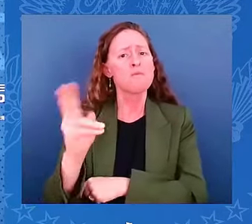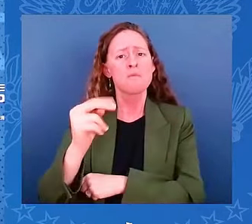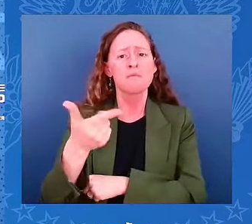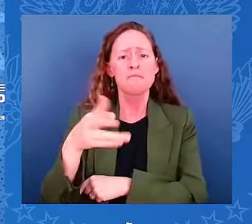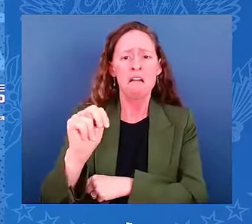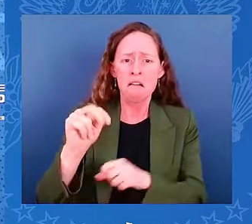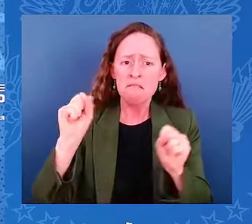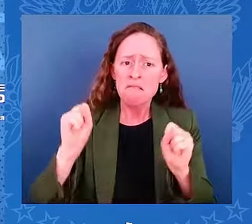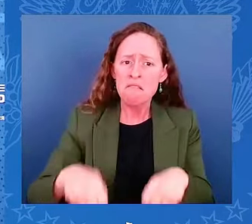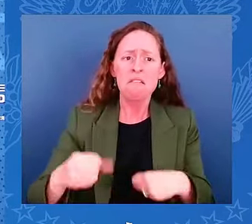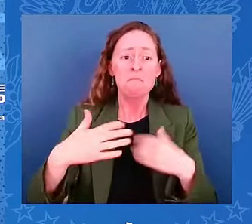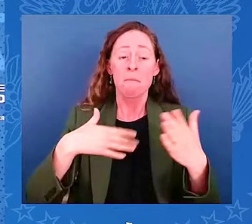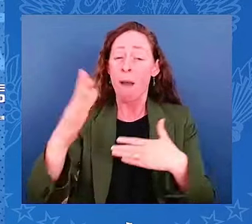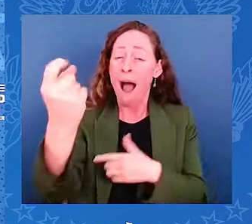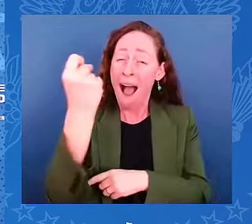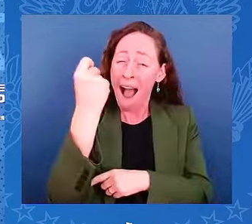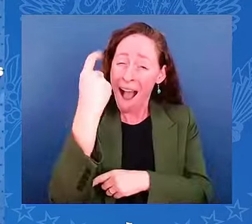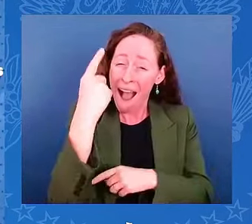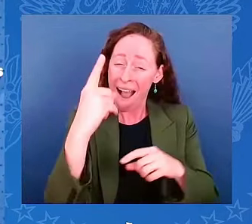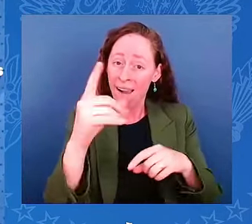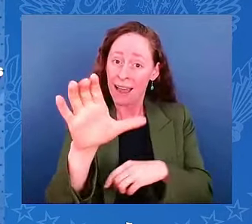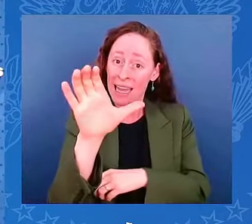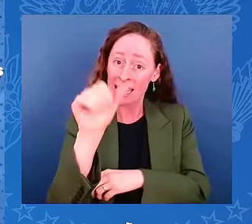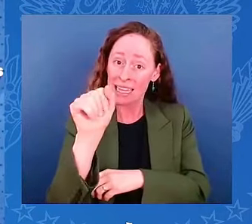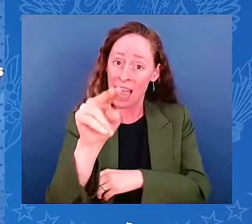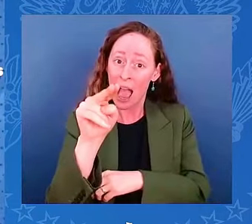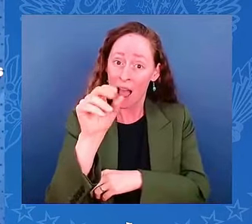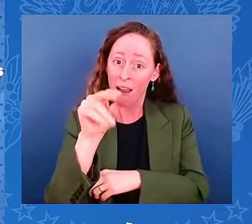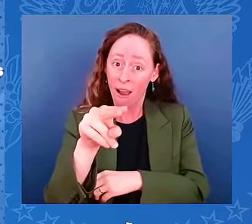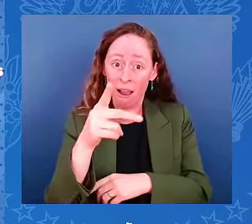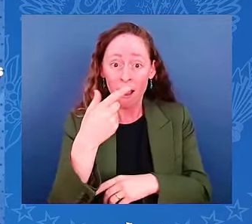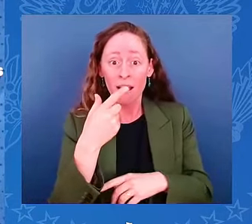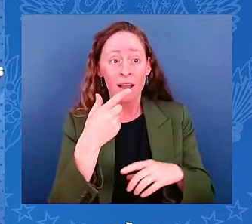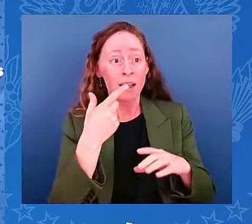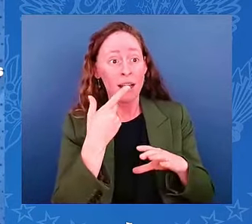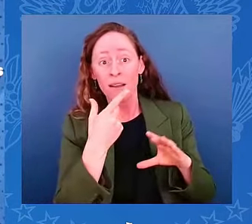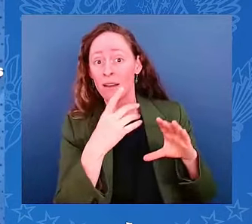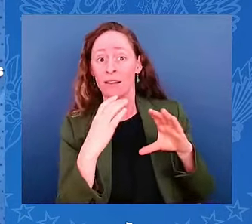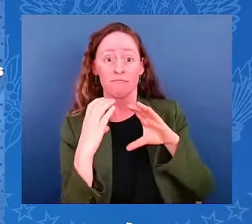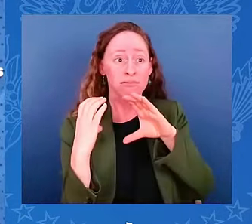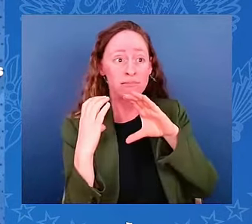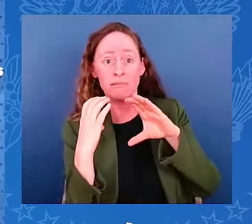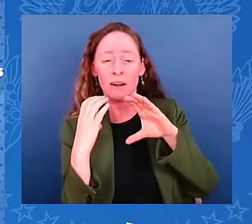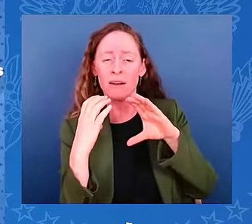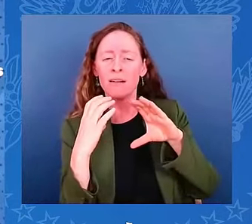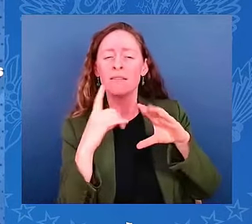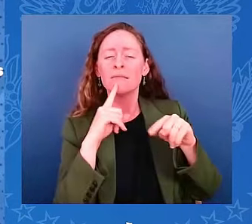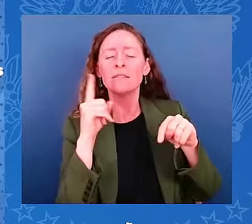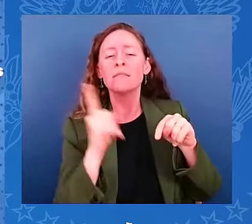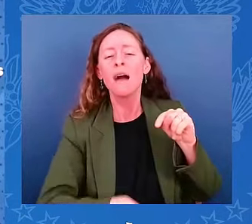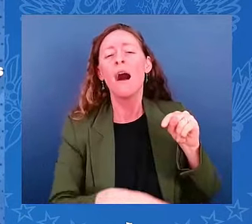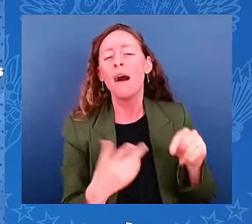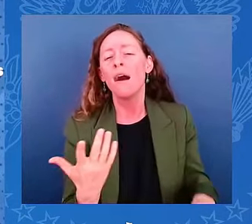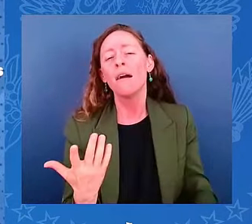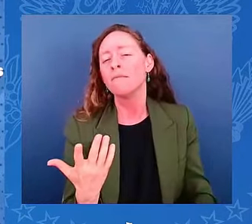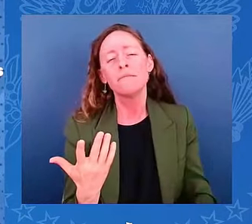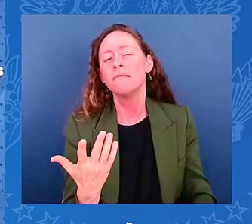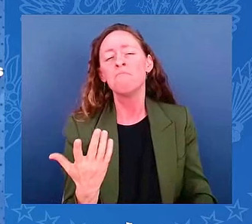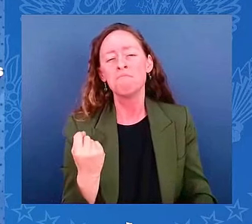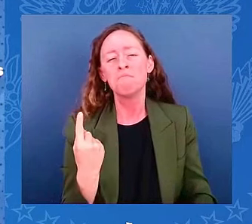it. How many times have you heard this phrase? The blood of liberty. Wash of those. Give me a break.